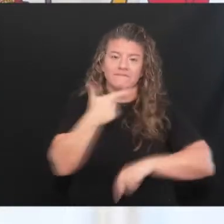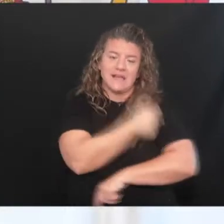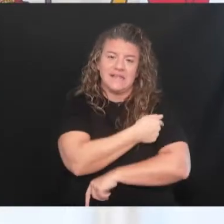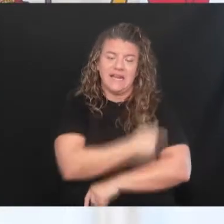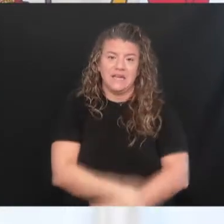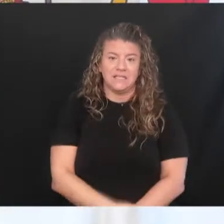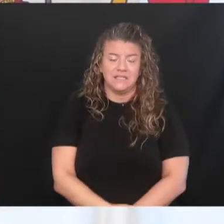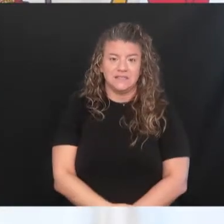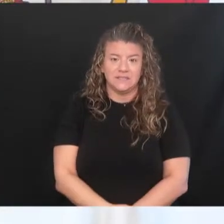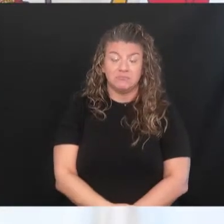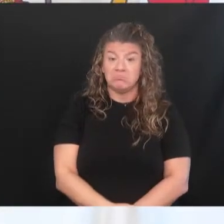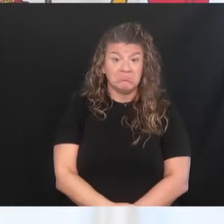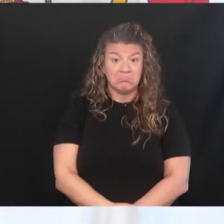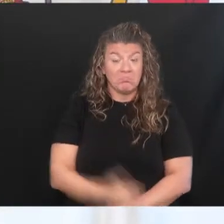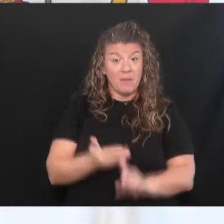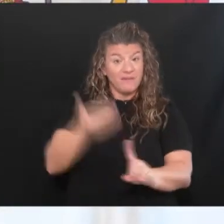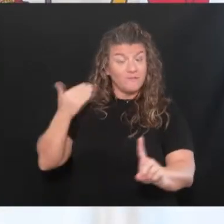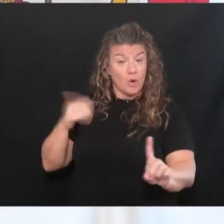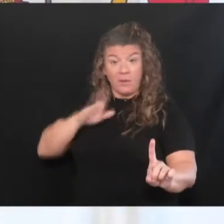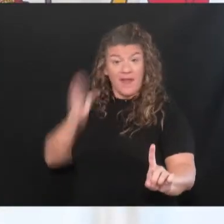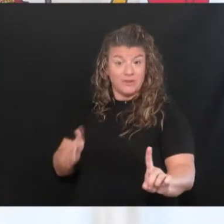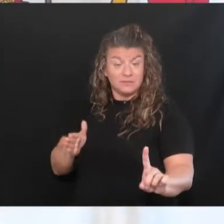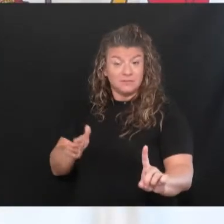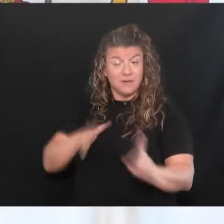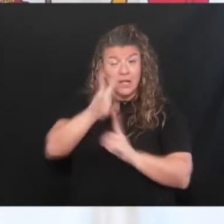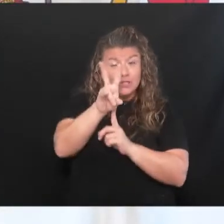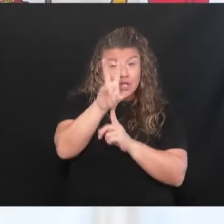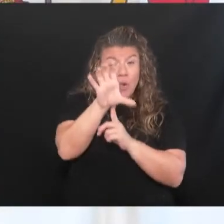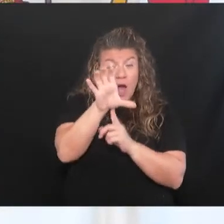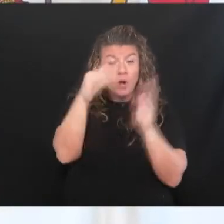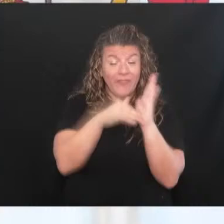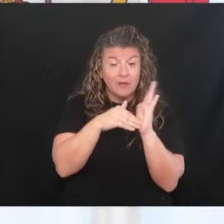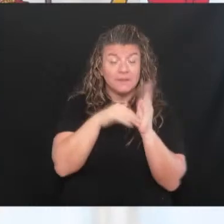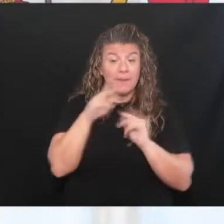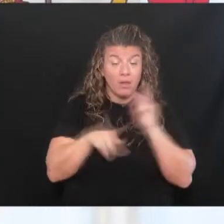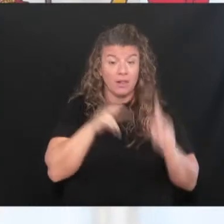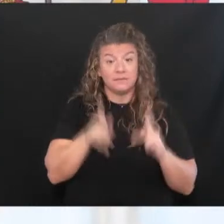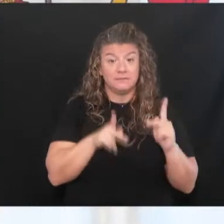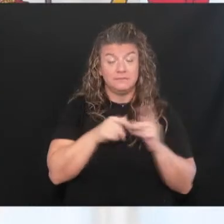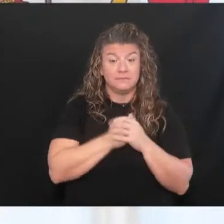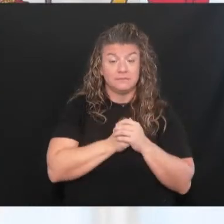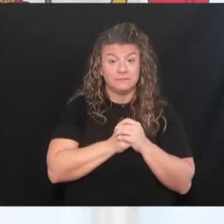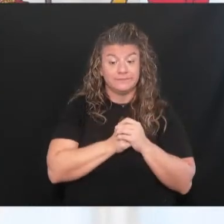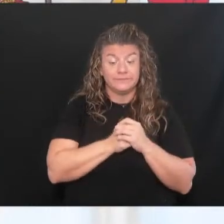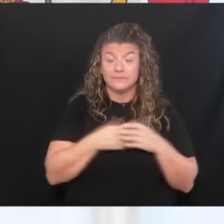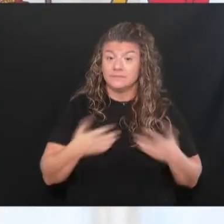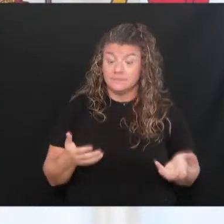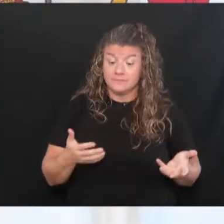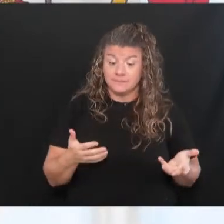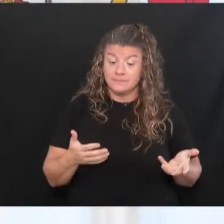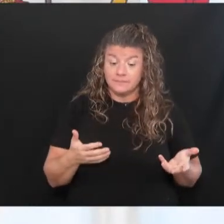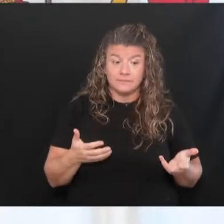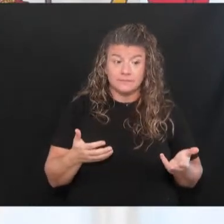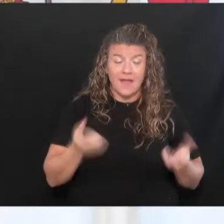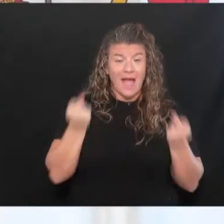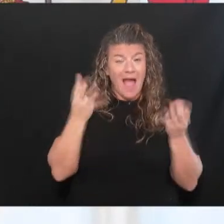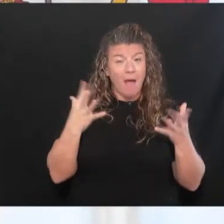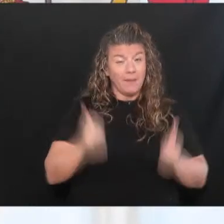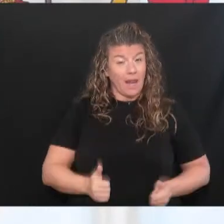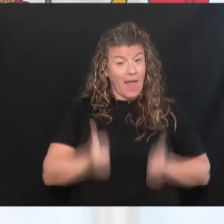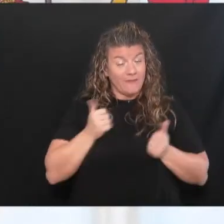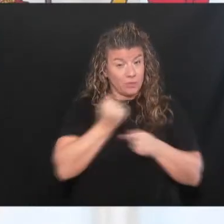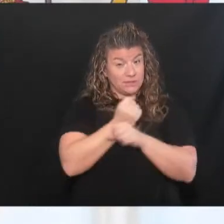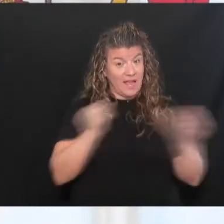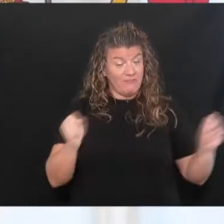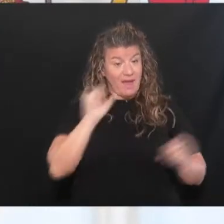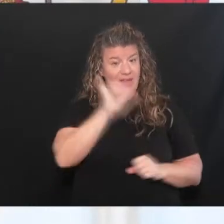vaccinated that hadn't been vaccinated. 200,000 people. How many lives did we save? It was